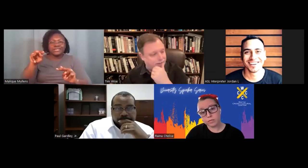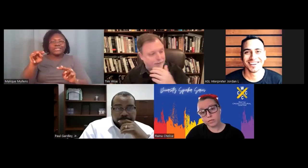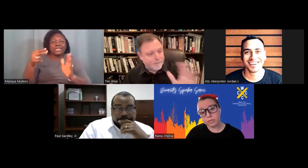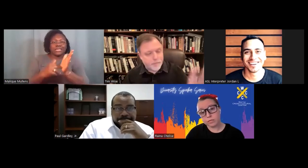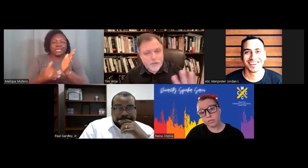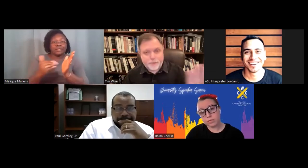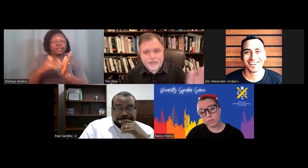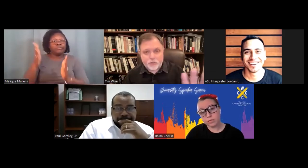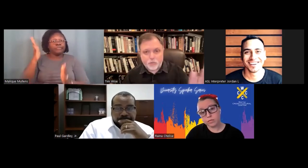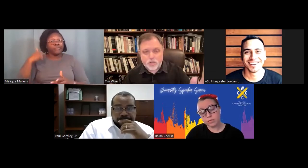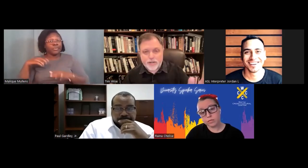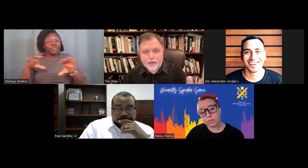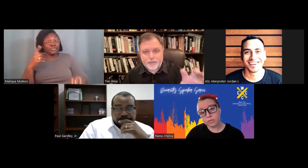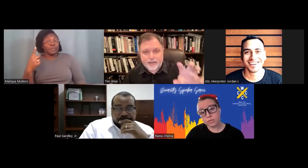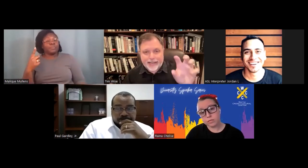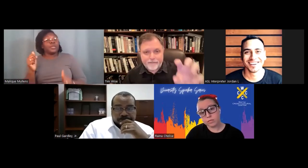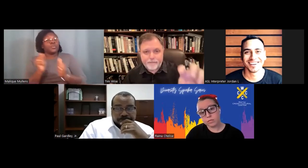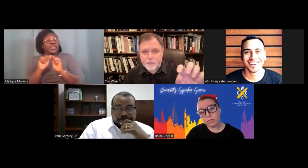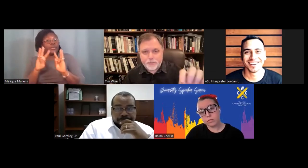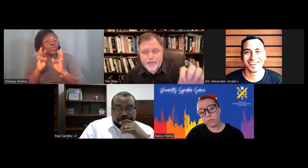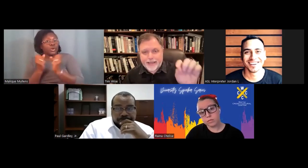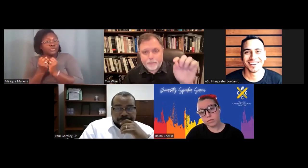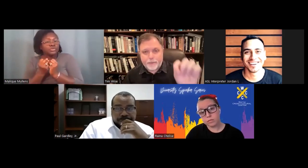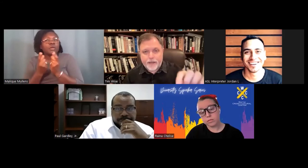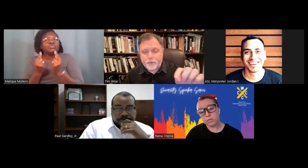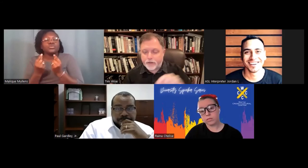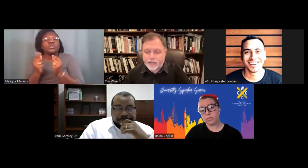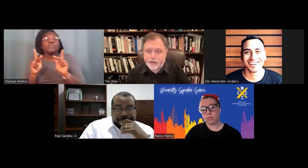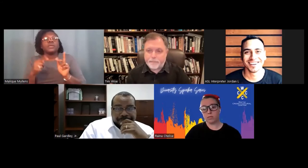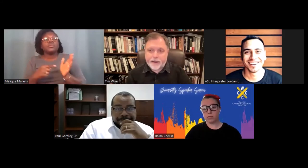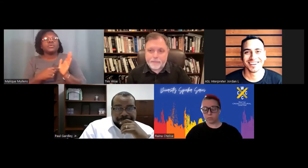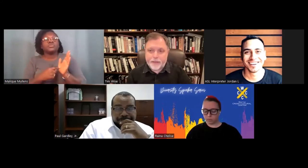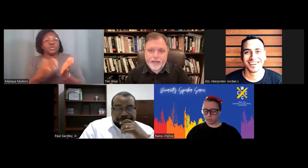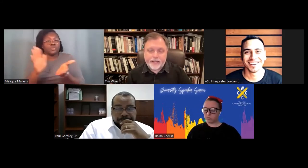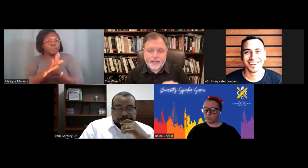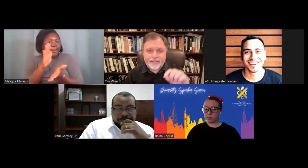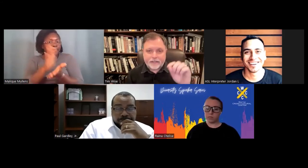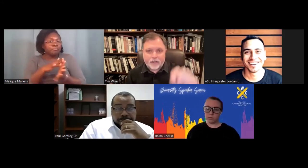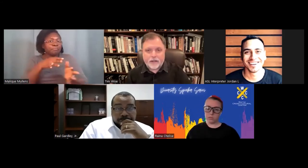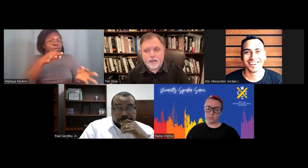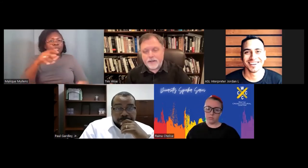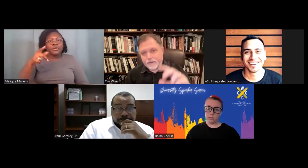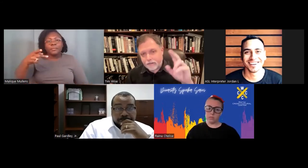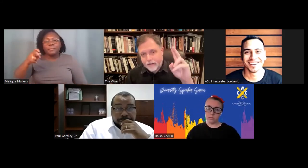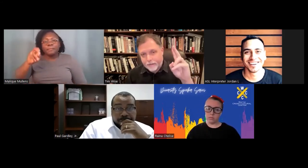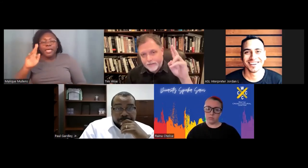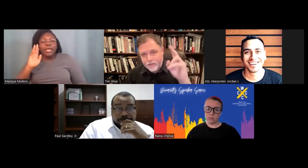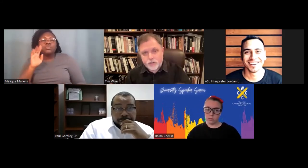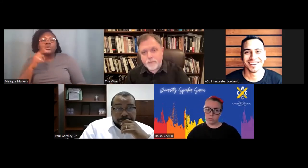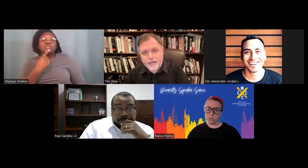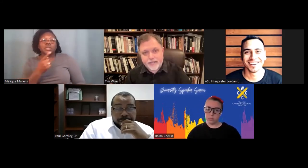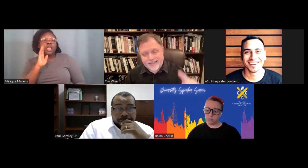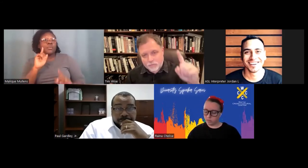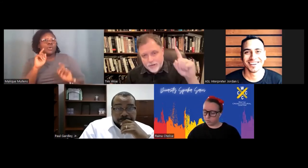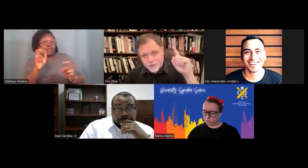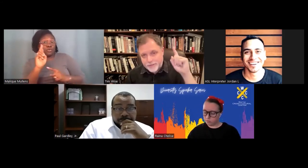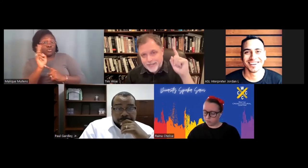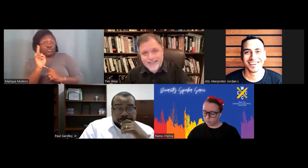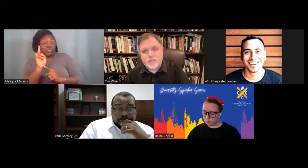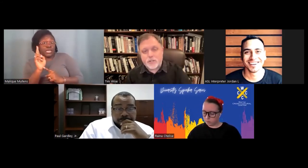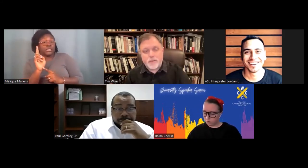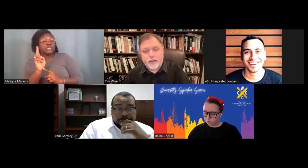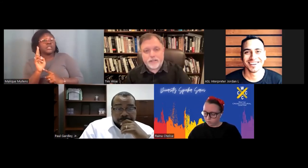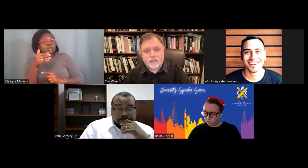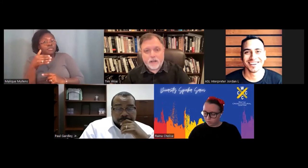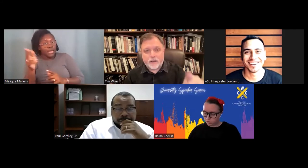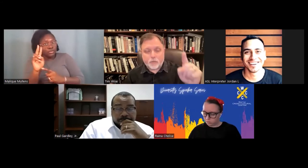with people. I'd do workshops and I'd have people take out paper and a pen. And I'd say, look, I'm going to give you 2 minutes and I want you to spend the